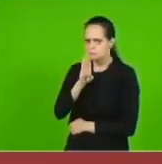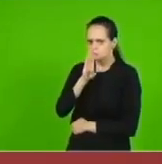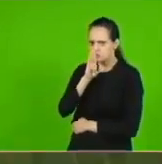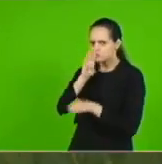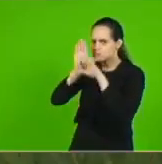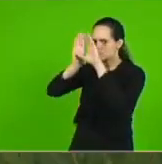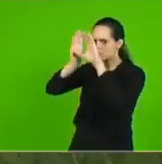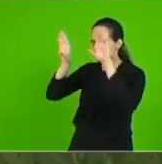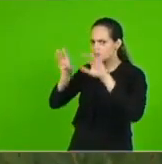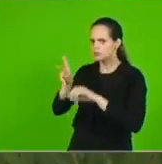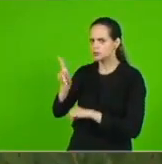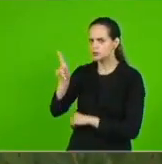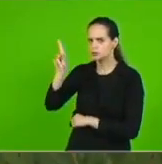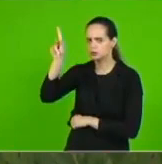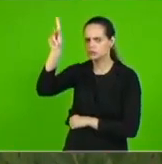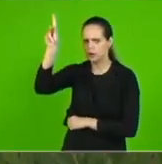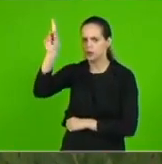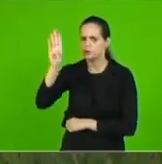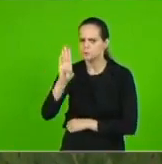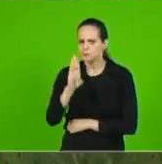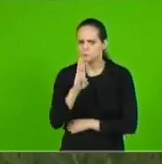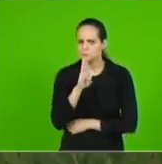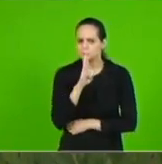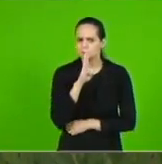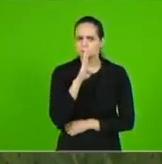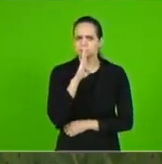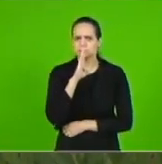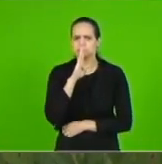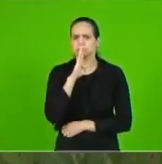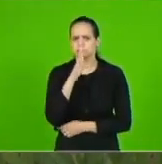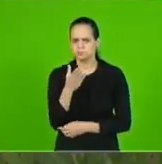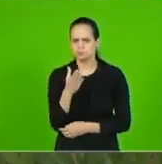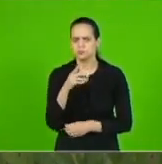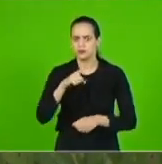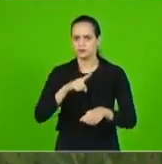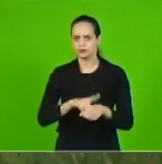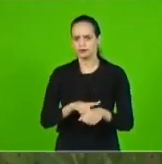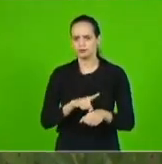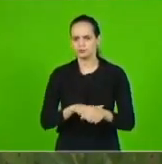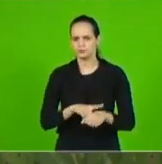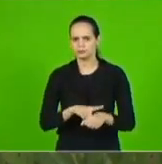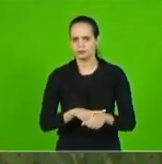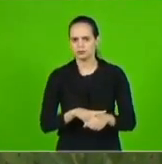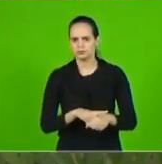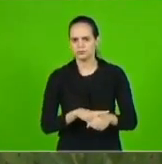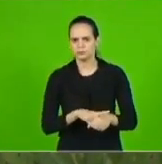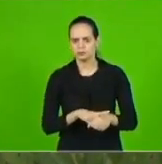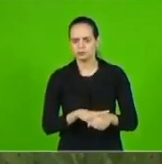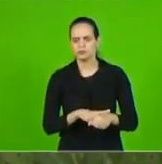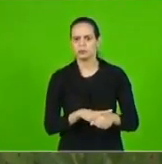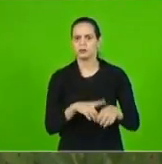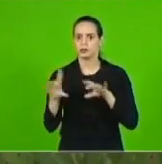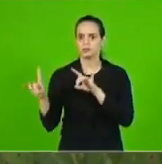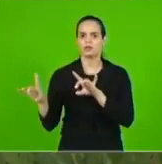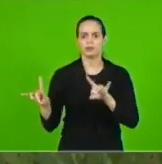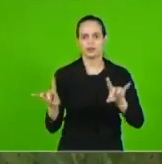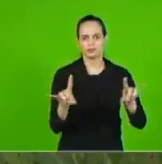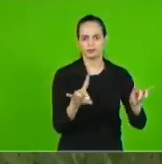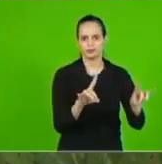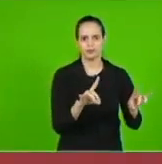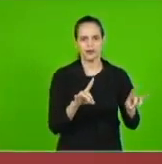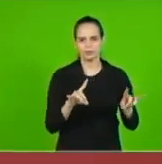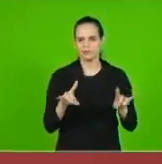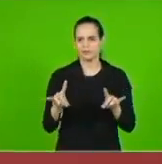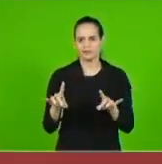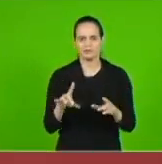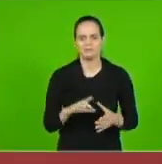solemn moment in which we are living is really great, because when